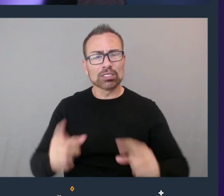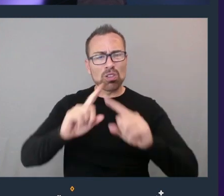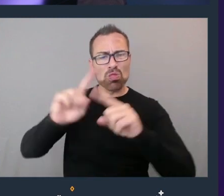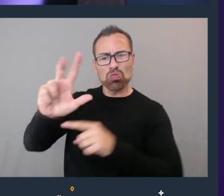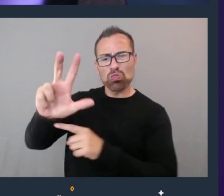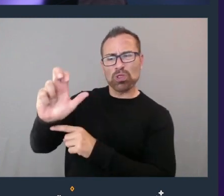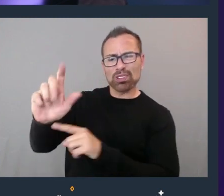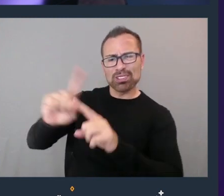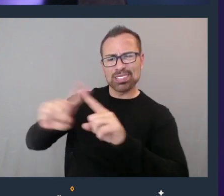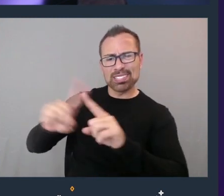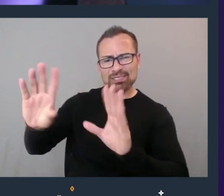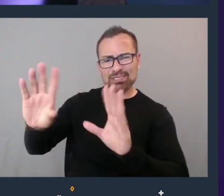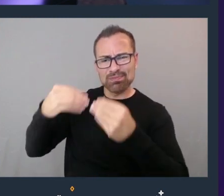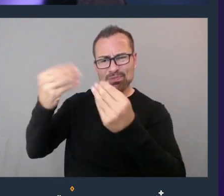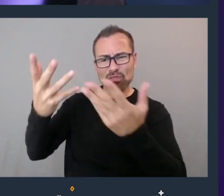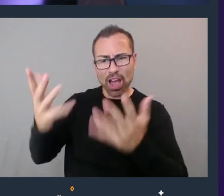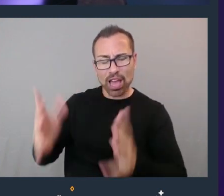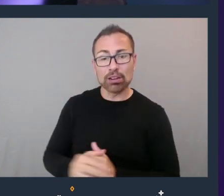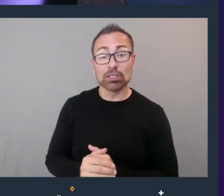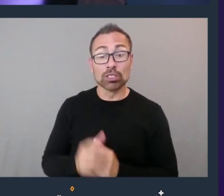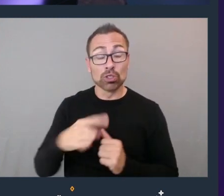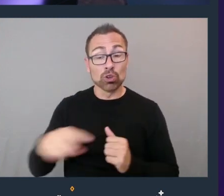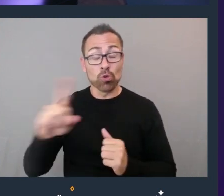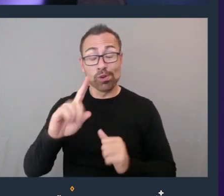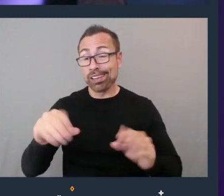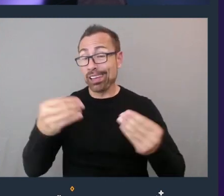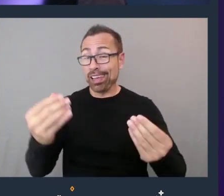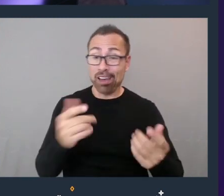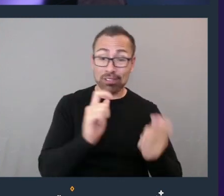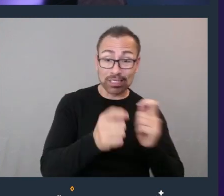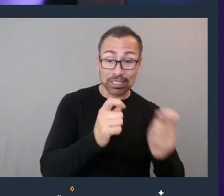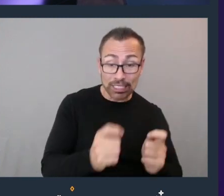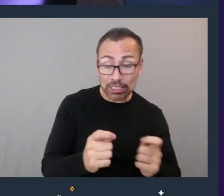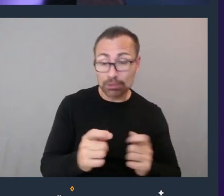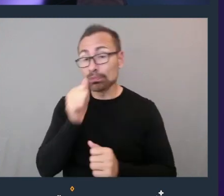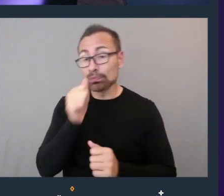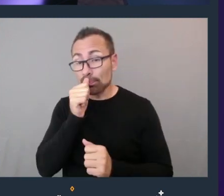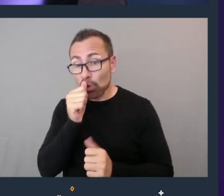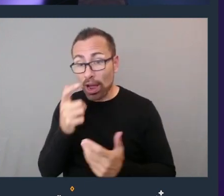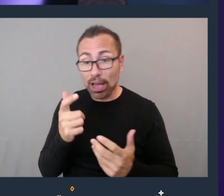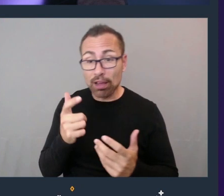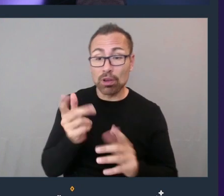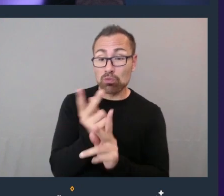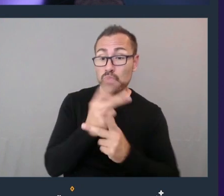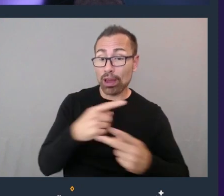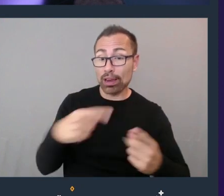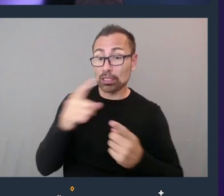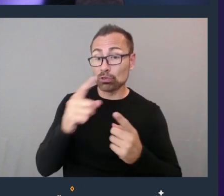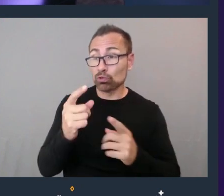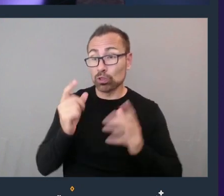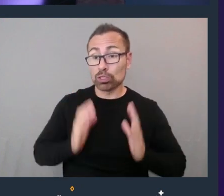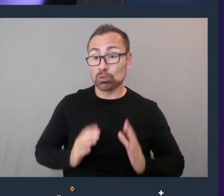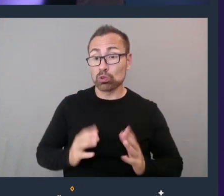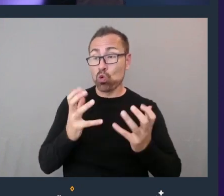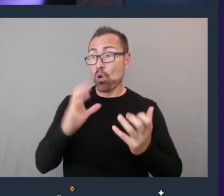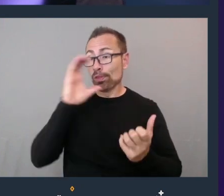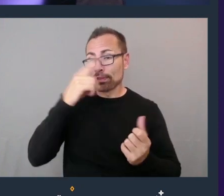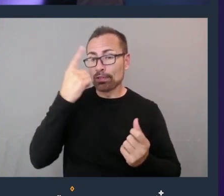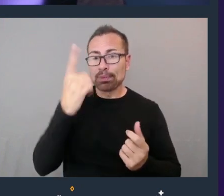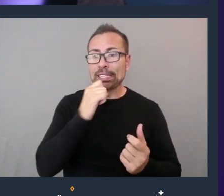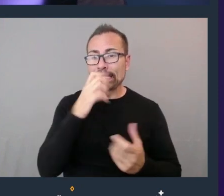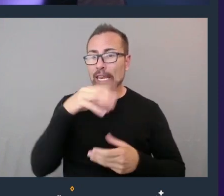support both custom and private products for situations where customers also want data that's not necessarily in the public catalog. There